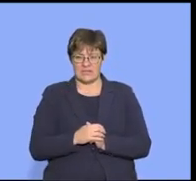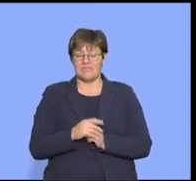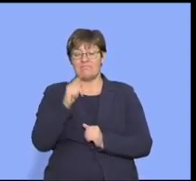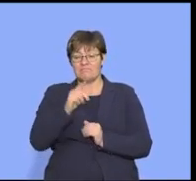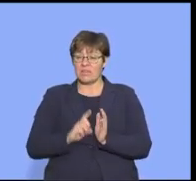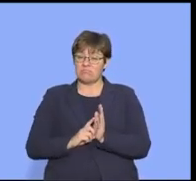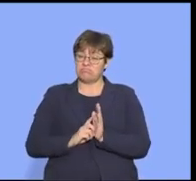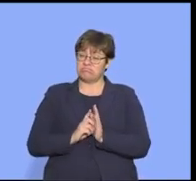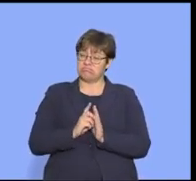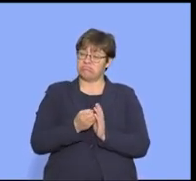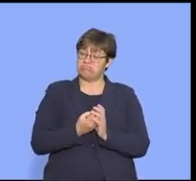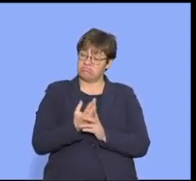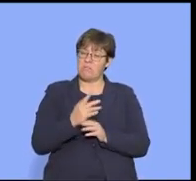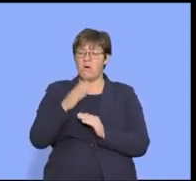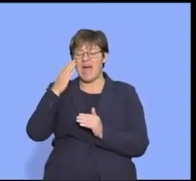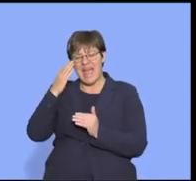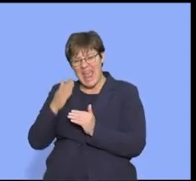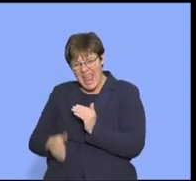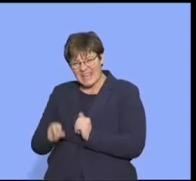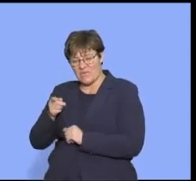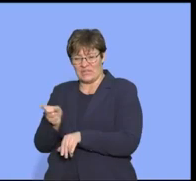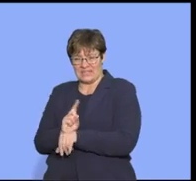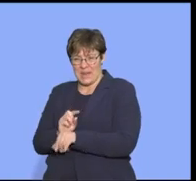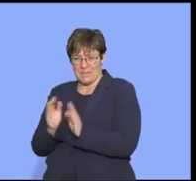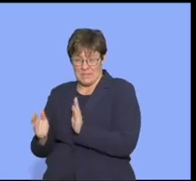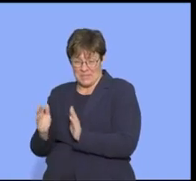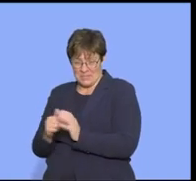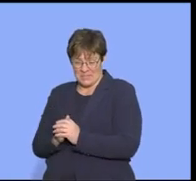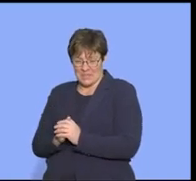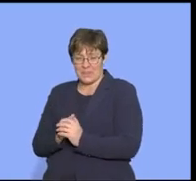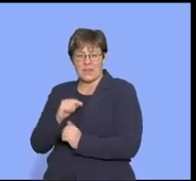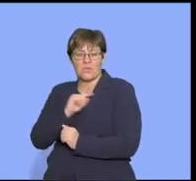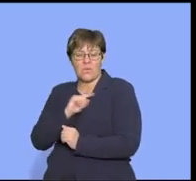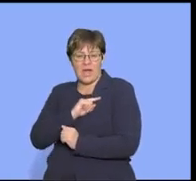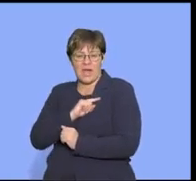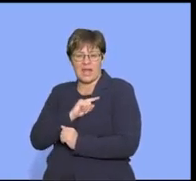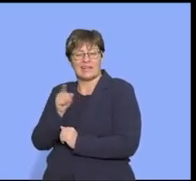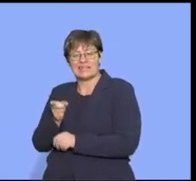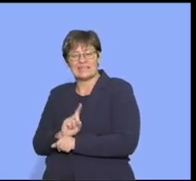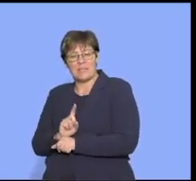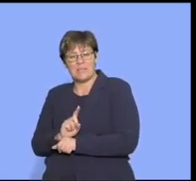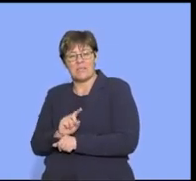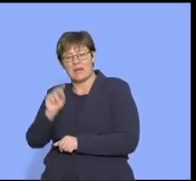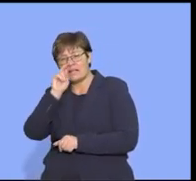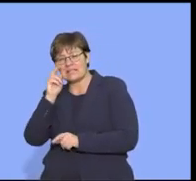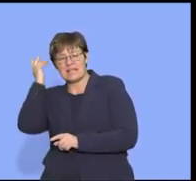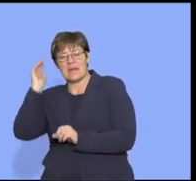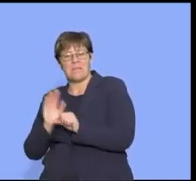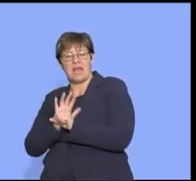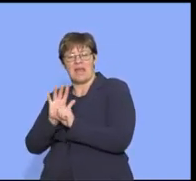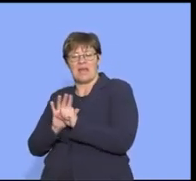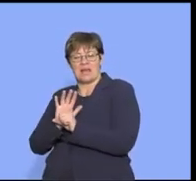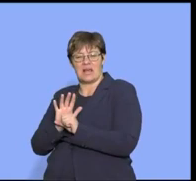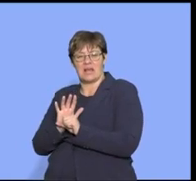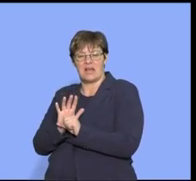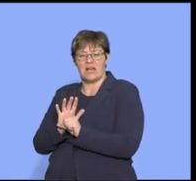thrived closer towards the end of the Cenozoic period because at that stage, you can see in the background, there